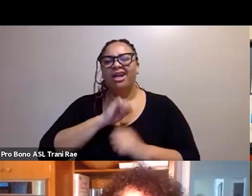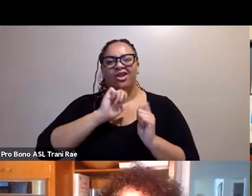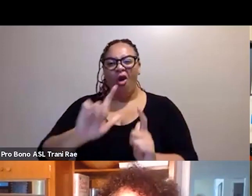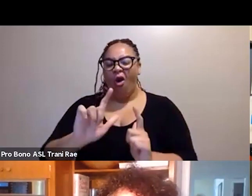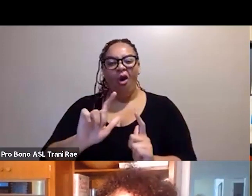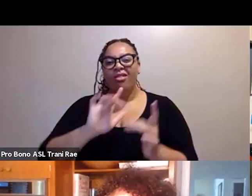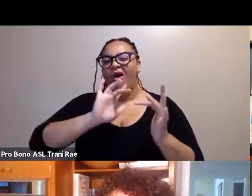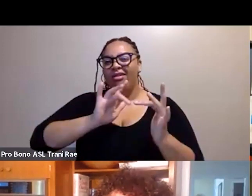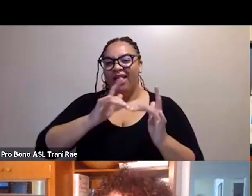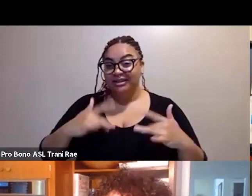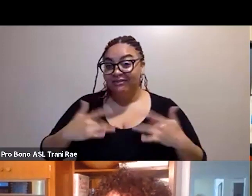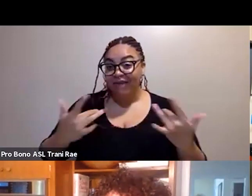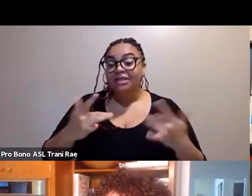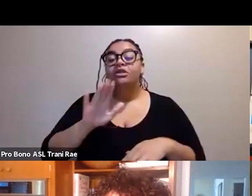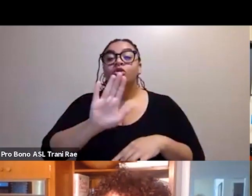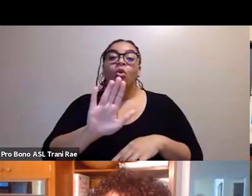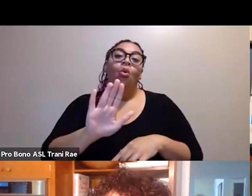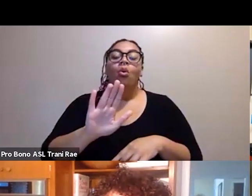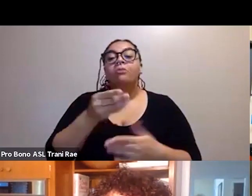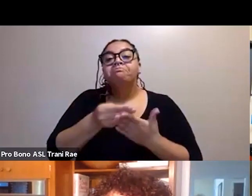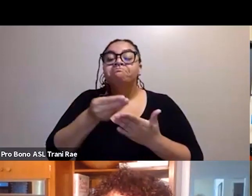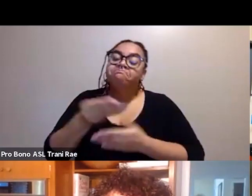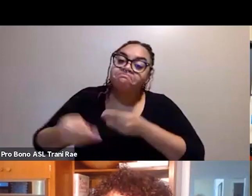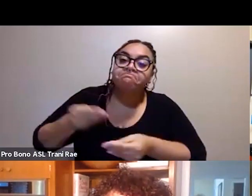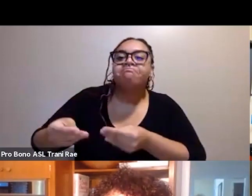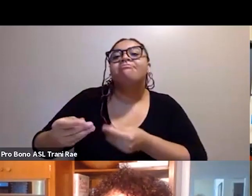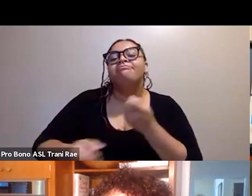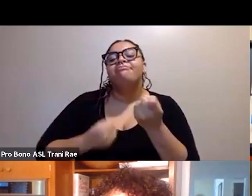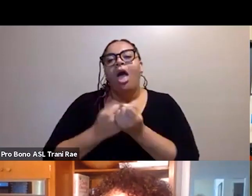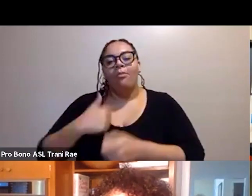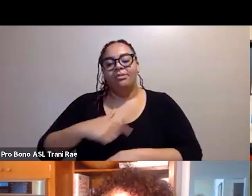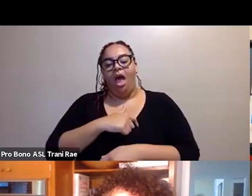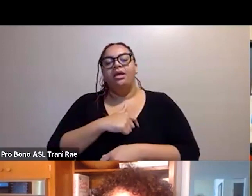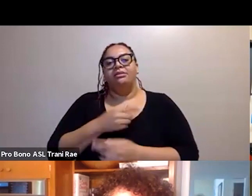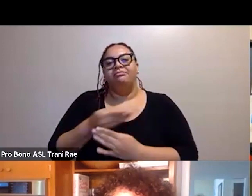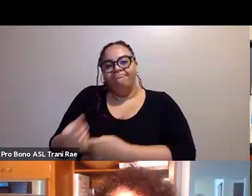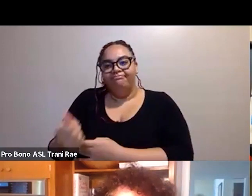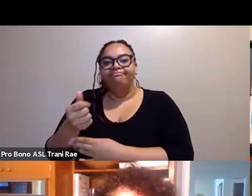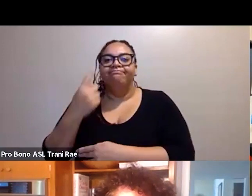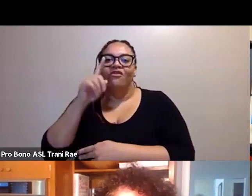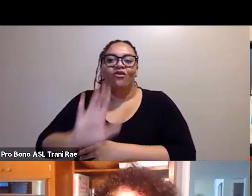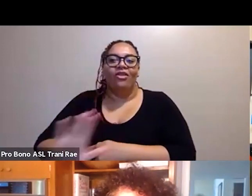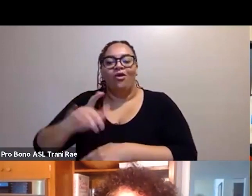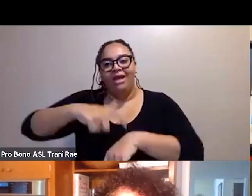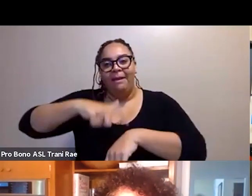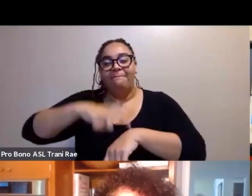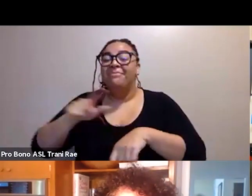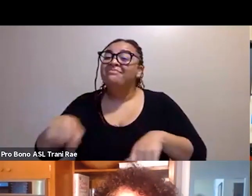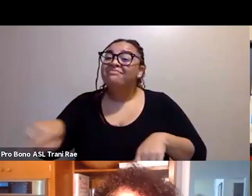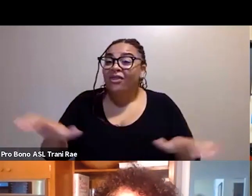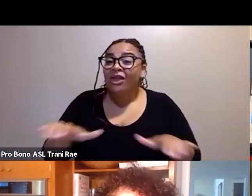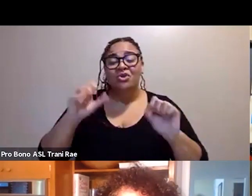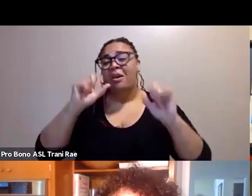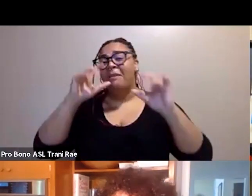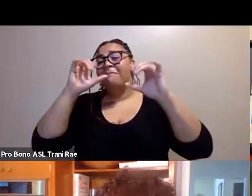your contributions also go to helping us support them by compensating for them for their time. They do incredible pro bono work